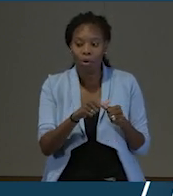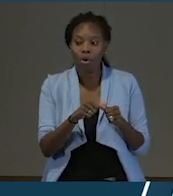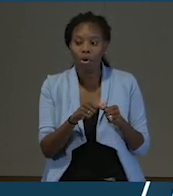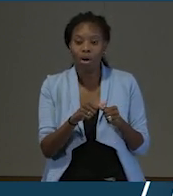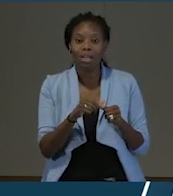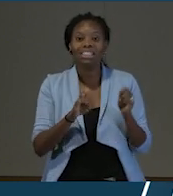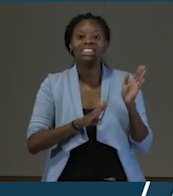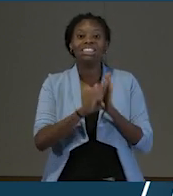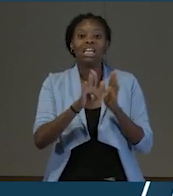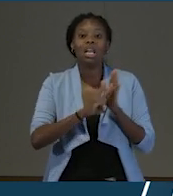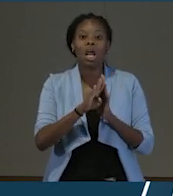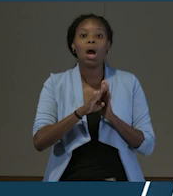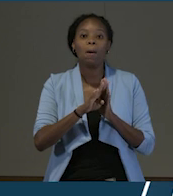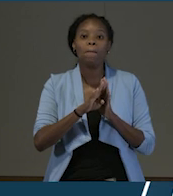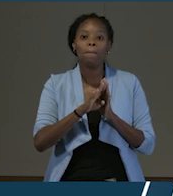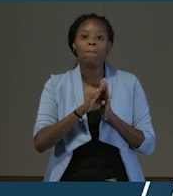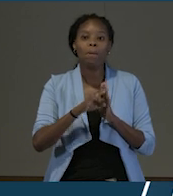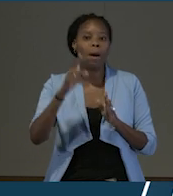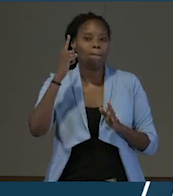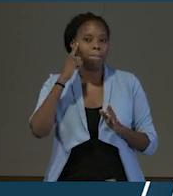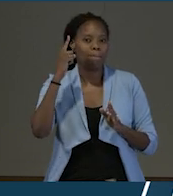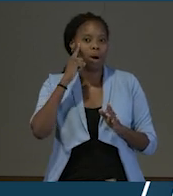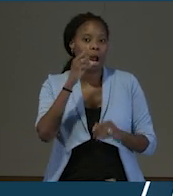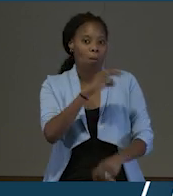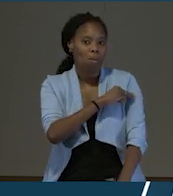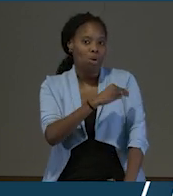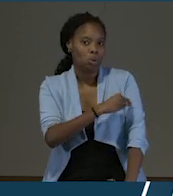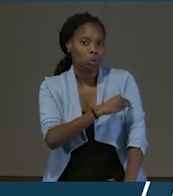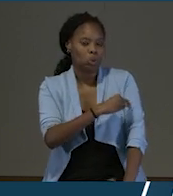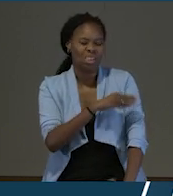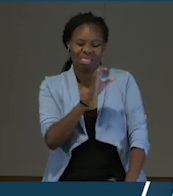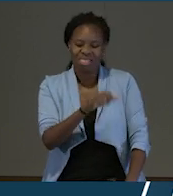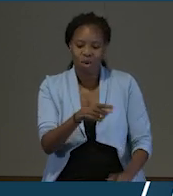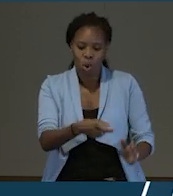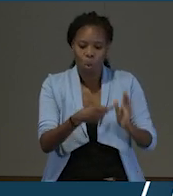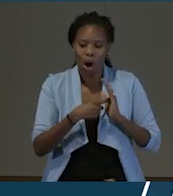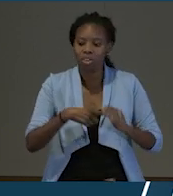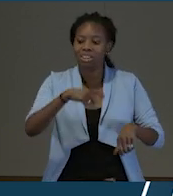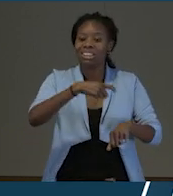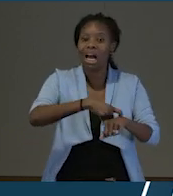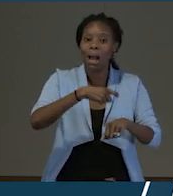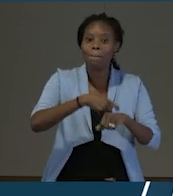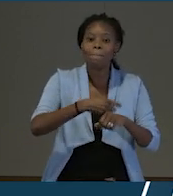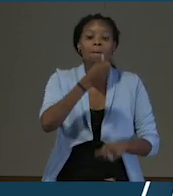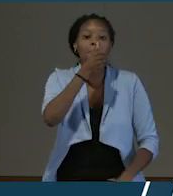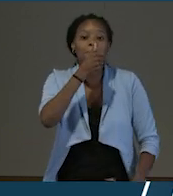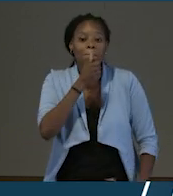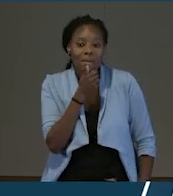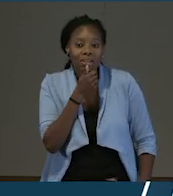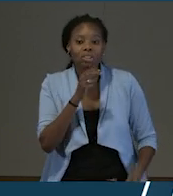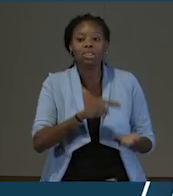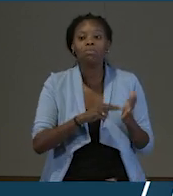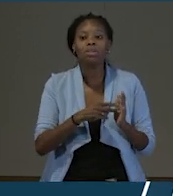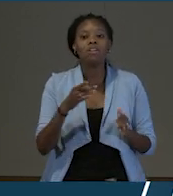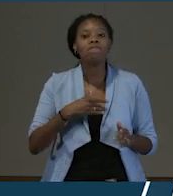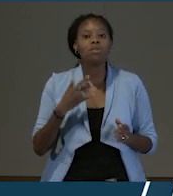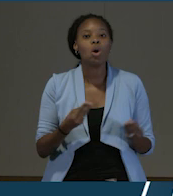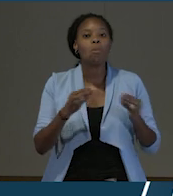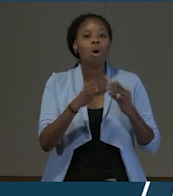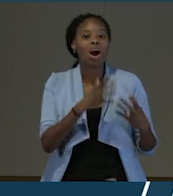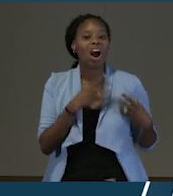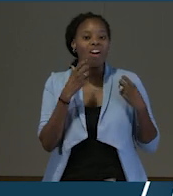muscles requires practice and time, patience to get stronger and feel more confident. So be